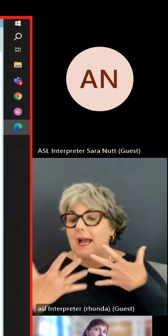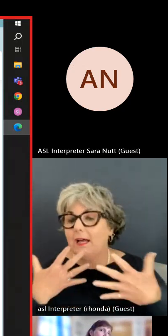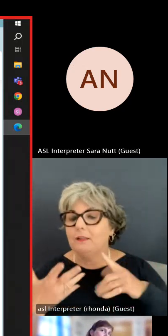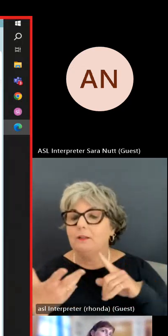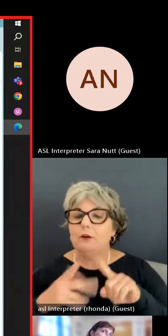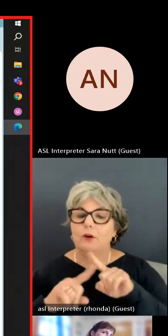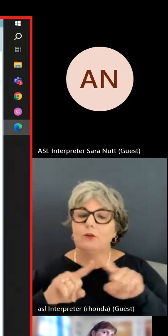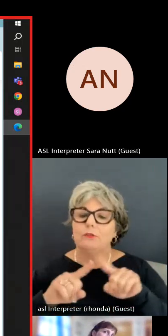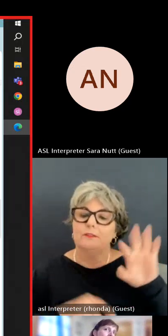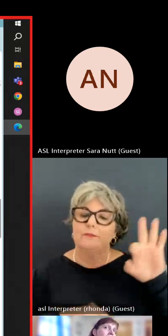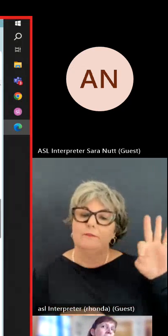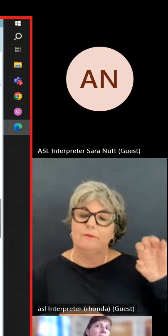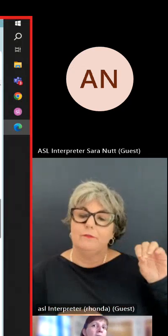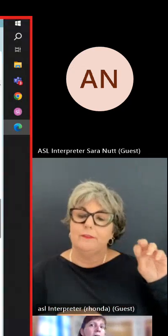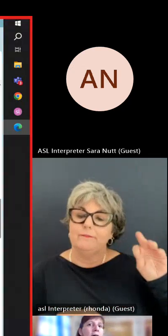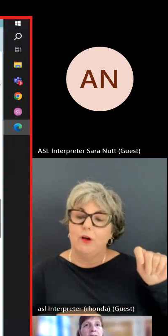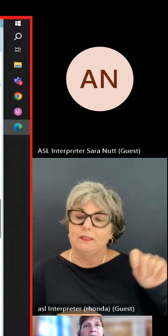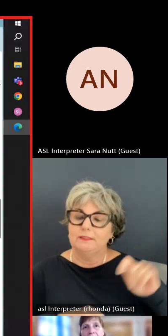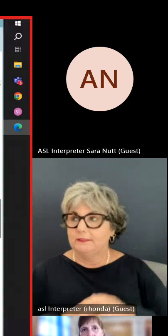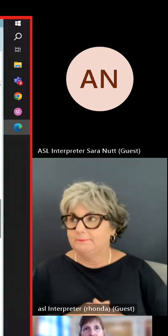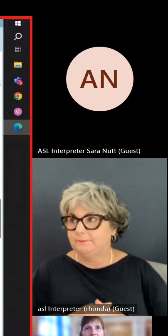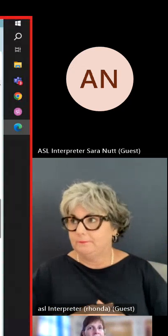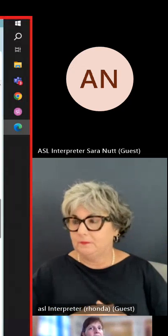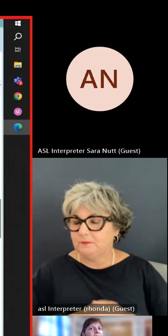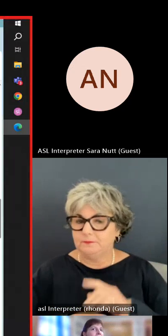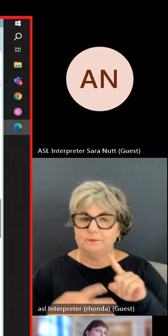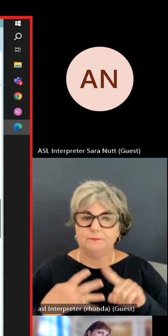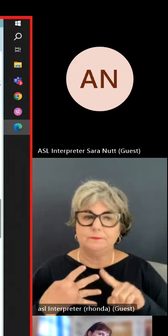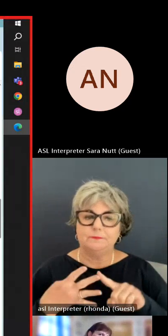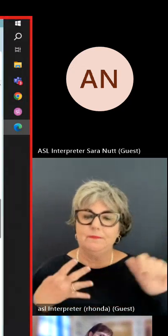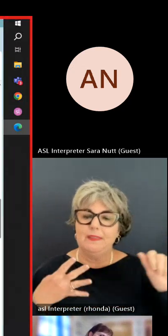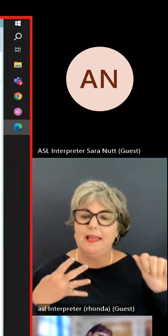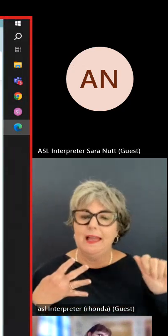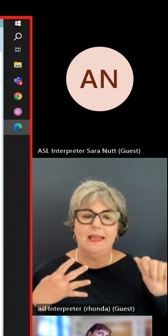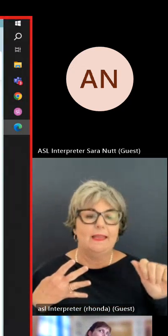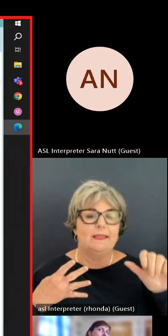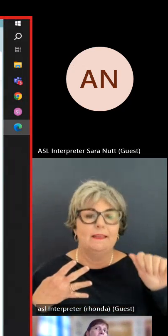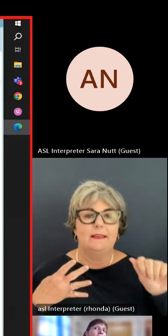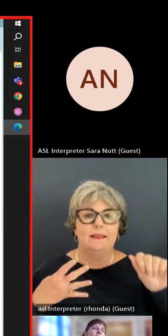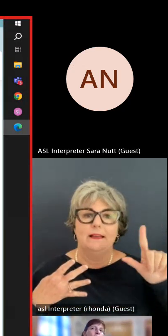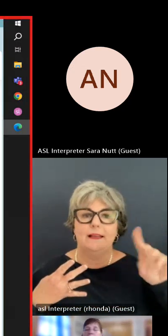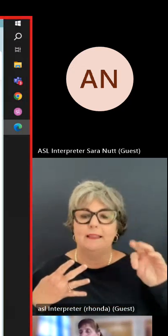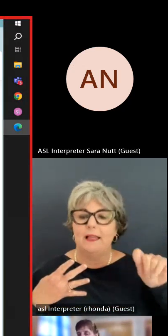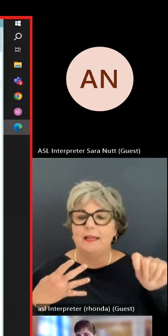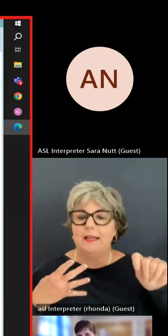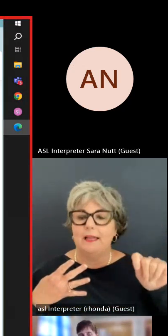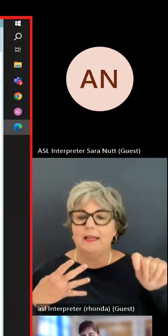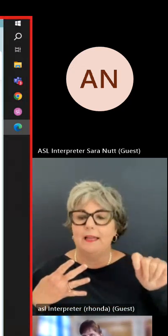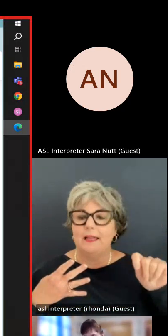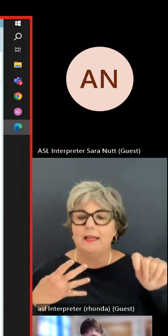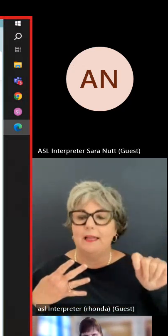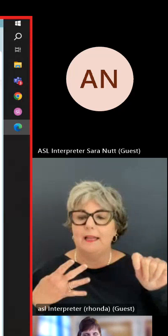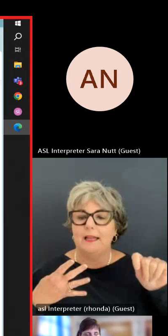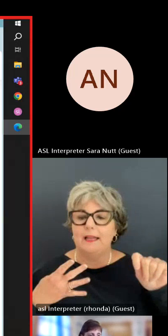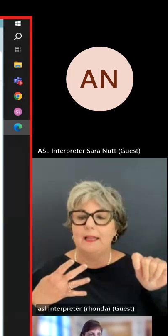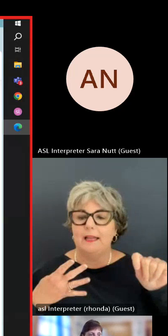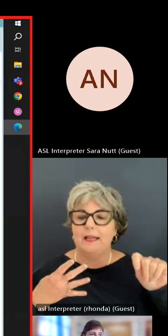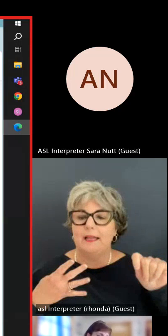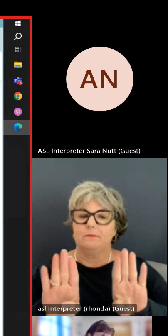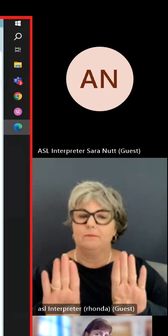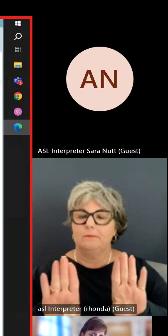with different fonts. The next one is alignment. When you use alignment in